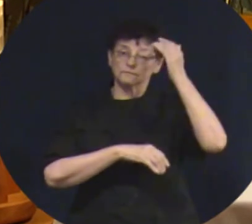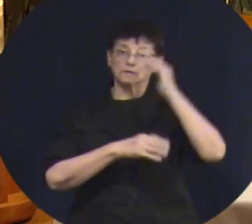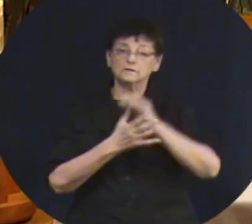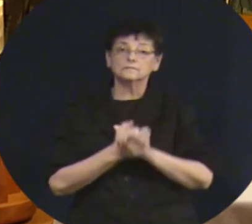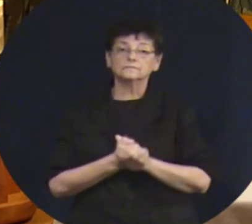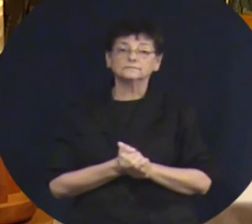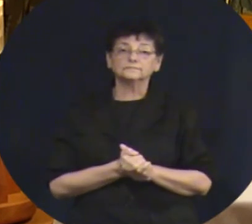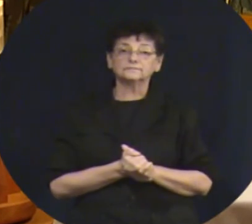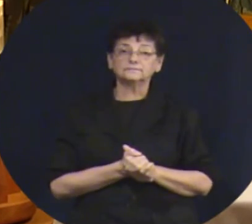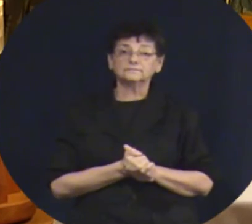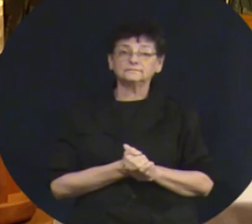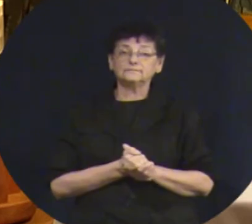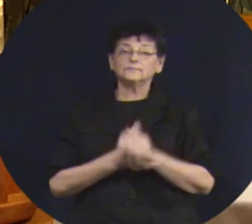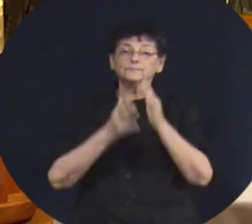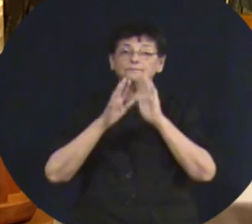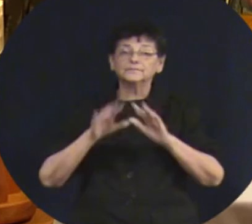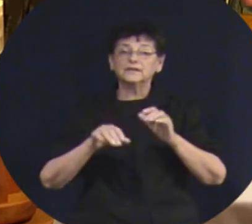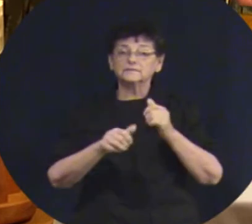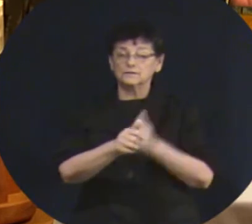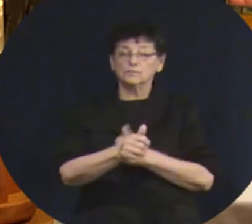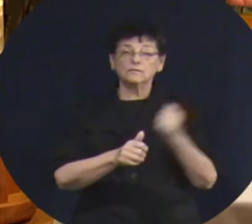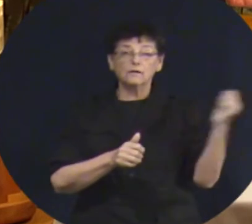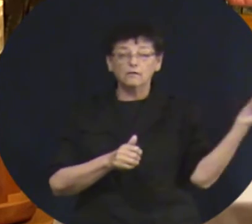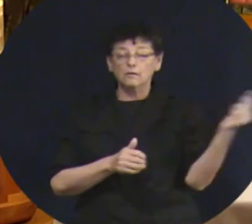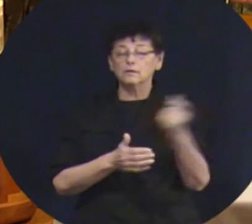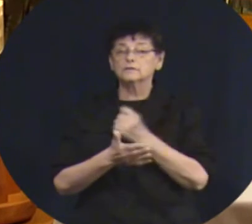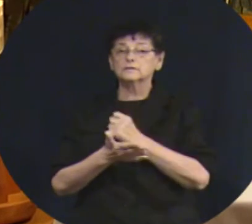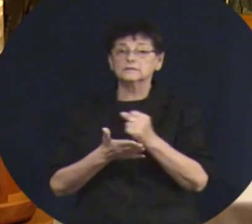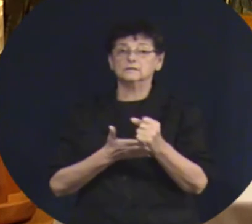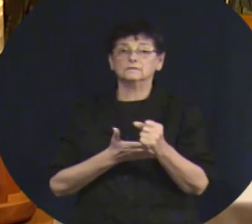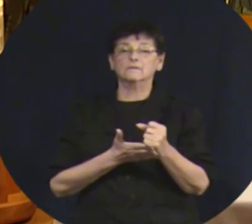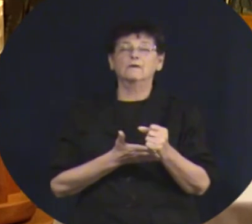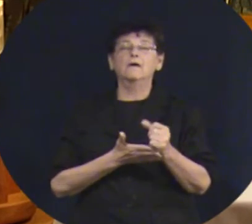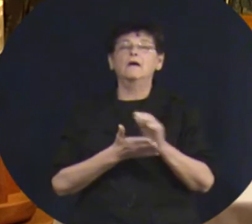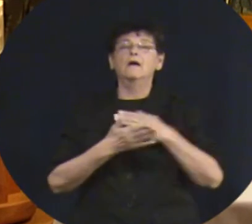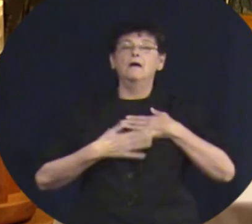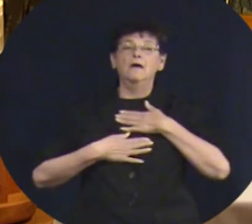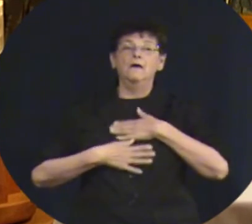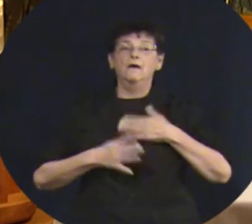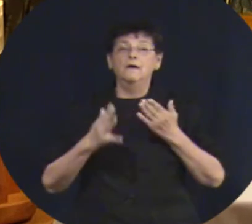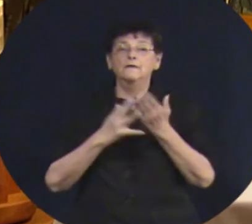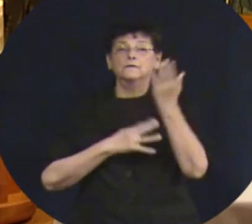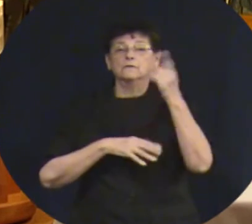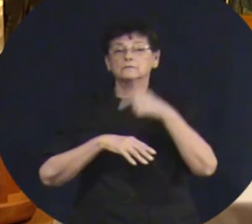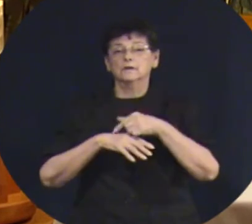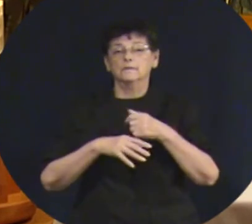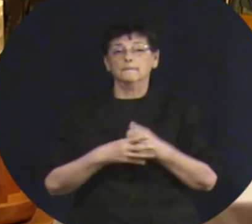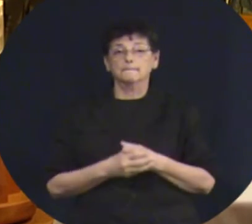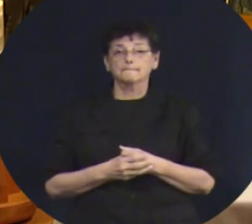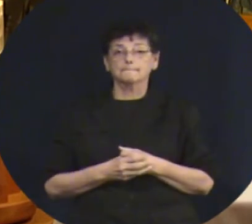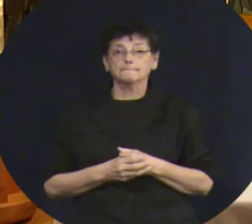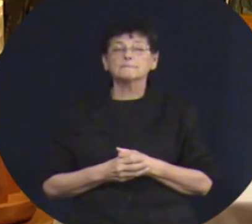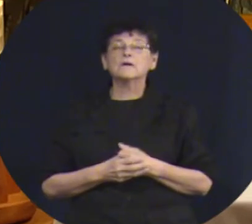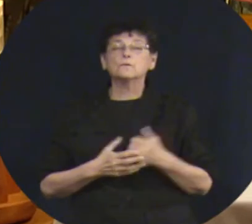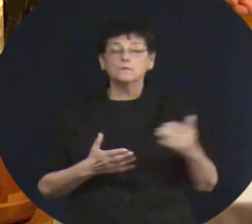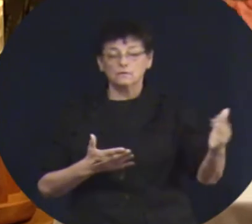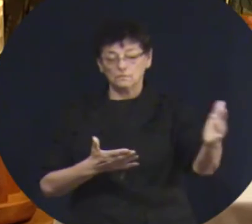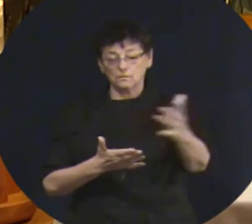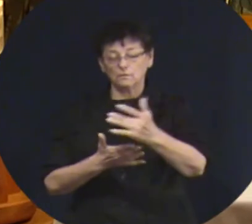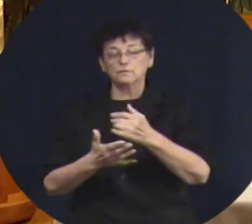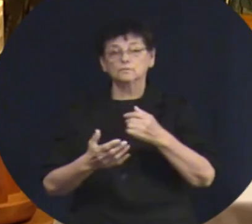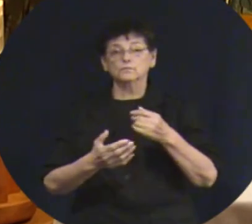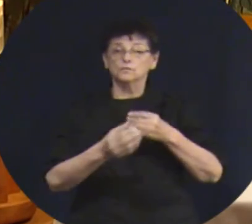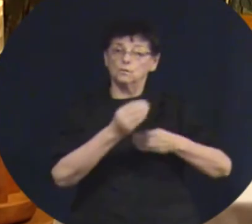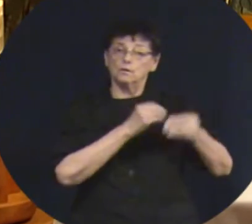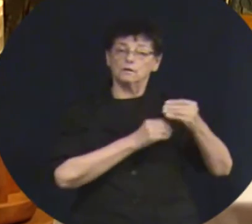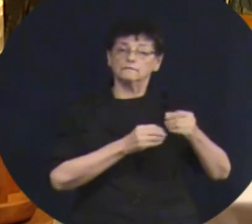spouse, with the blessed apostles and all the saints who have pleased you throughout the ages, we may merit to be